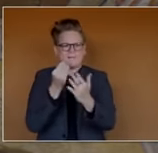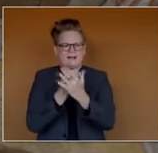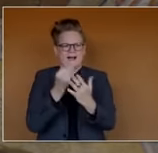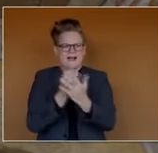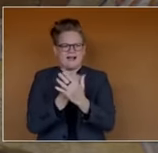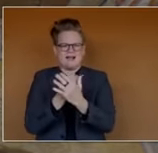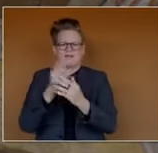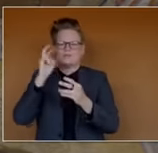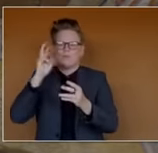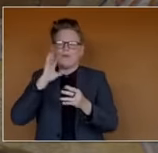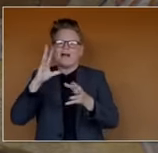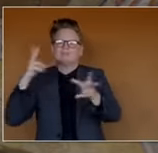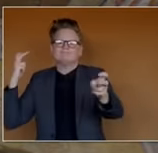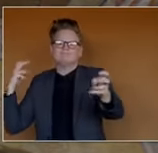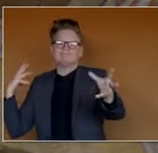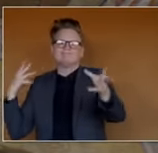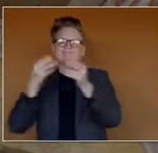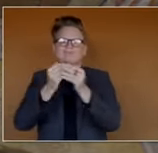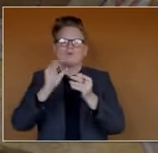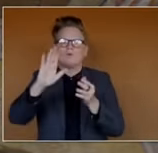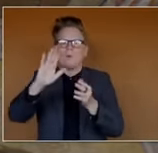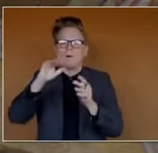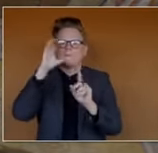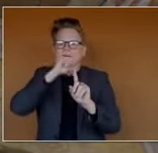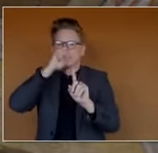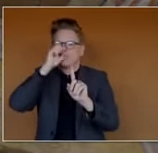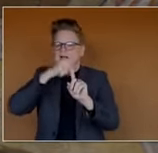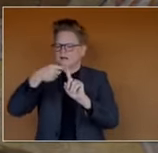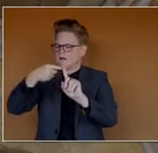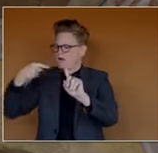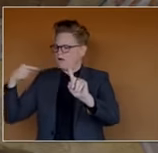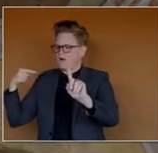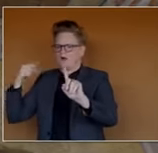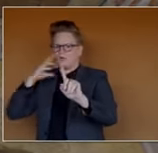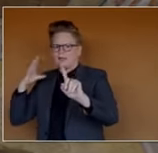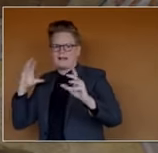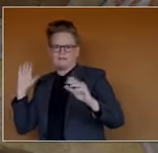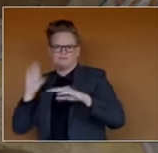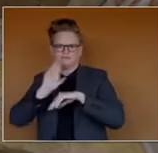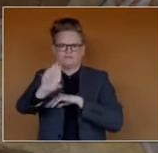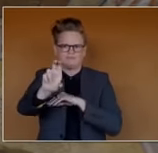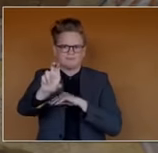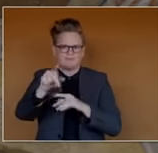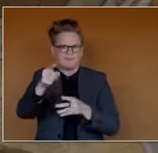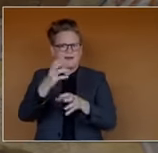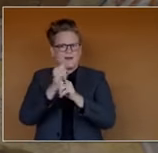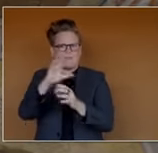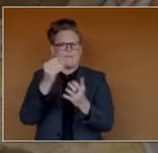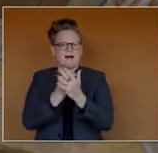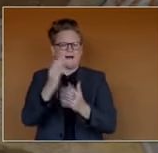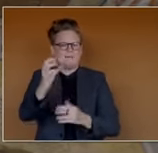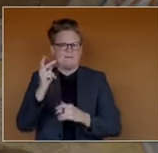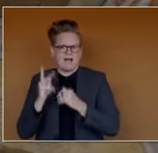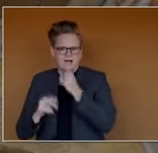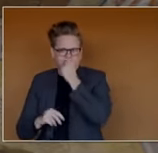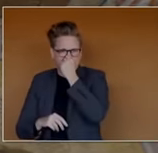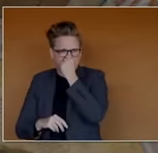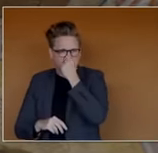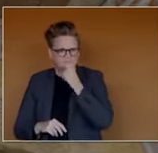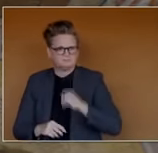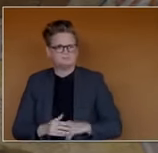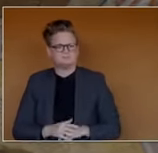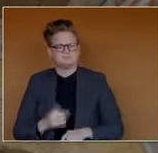and providing $2 billion for gas and electricity and for water, we think is a